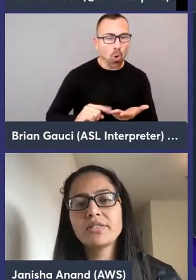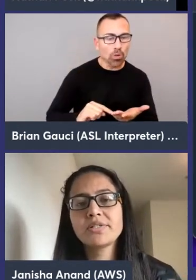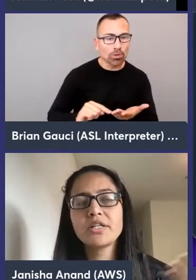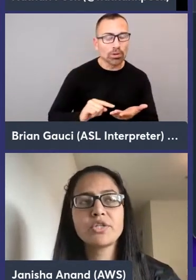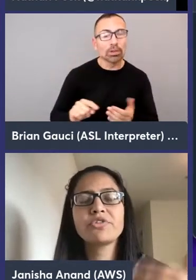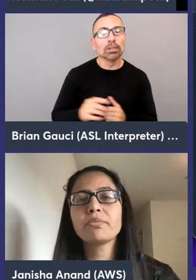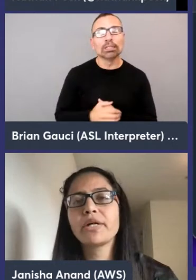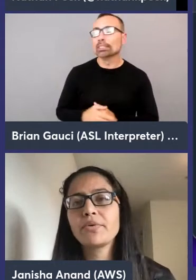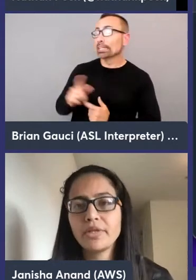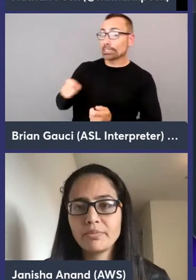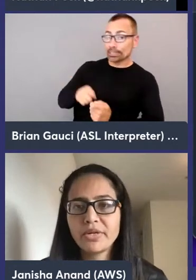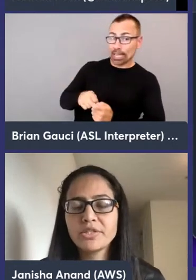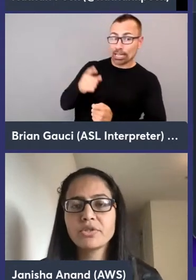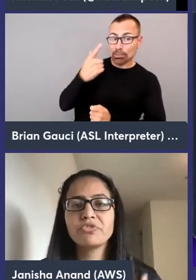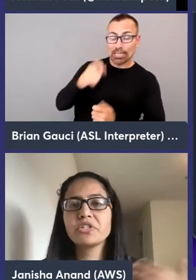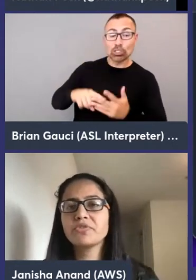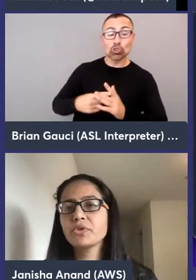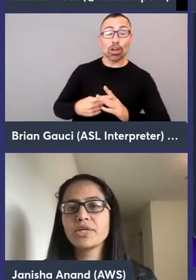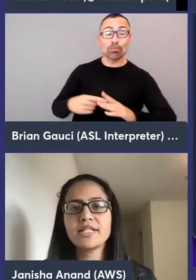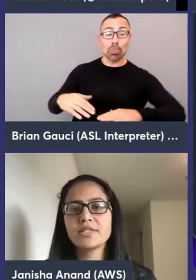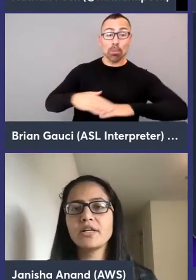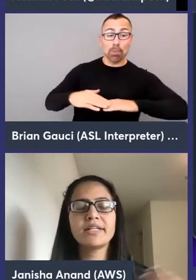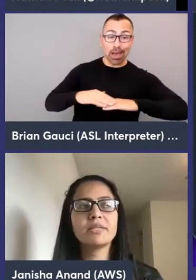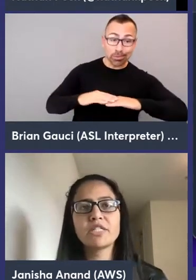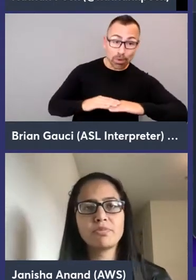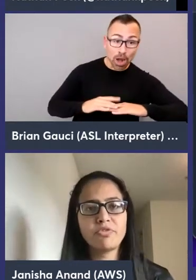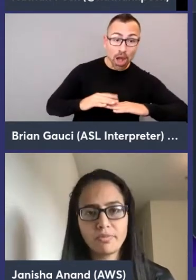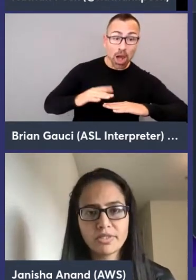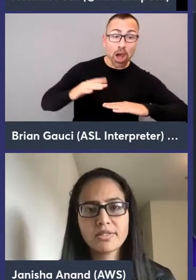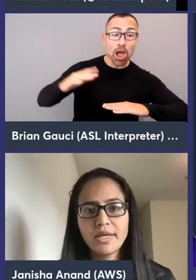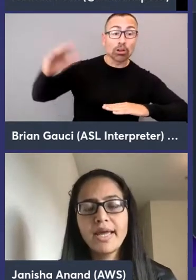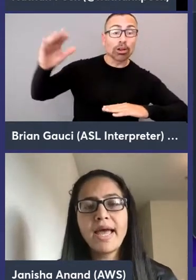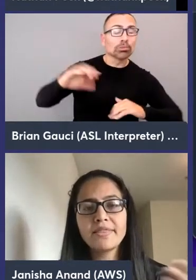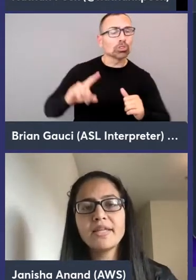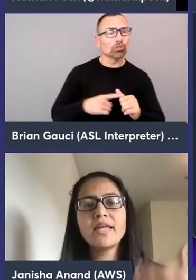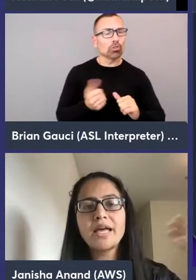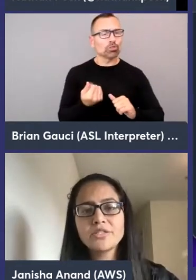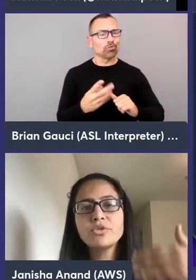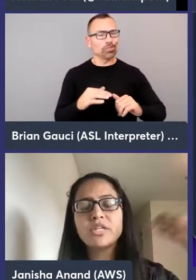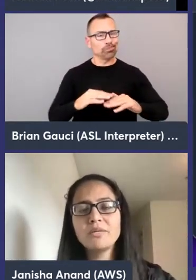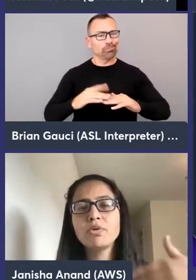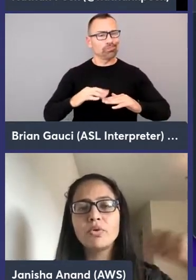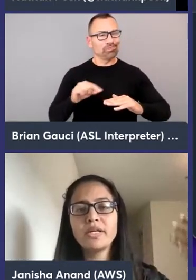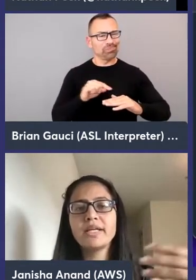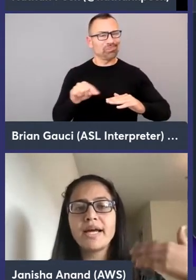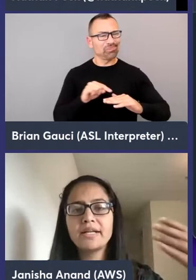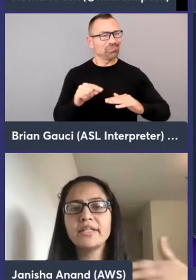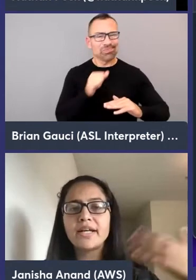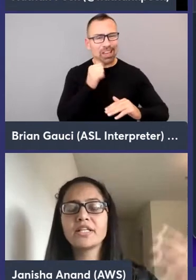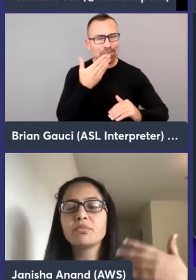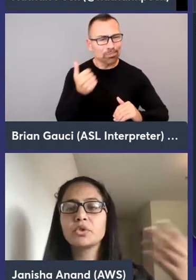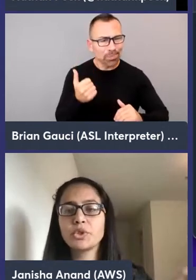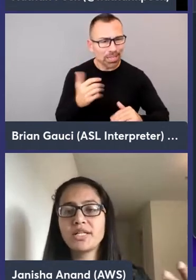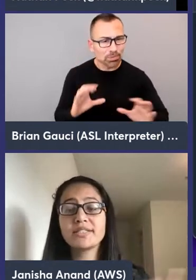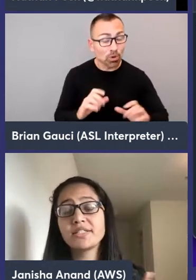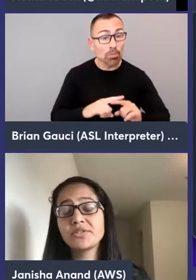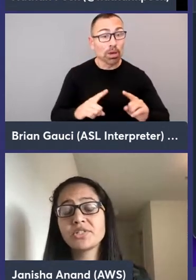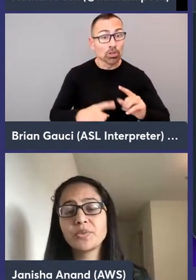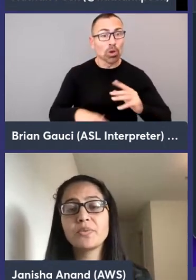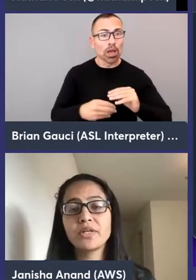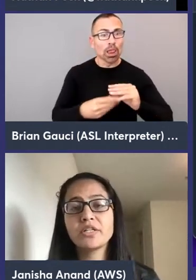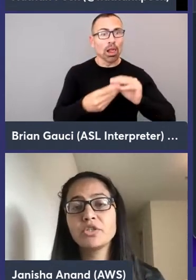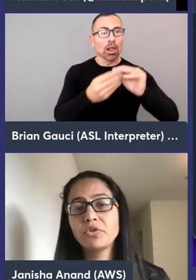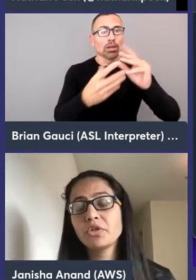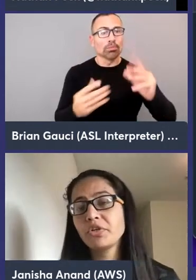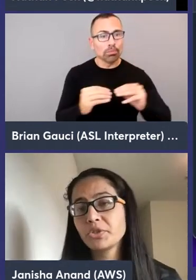obviously it starts off from ground up, right? So the first few trials, you'll not get the best performance. And then as you keep going and adding more trials, and that's the reason